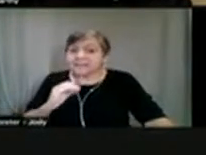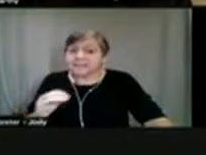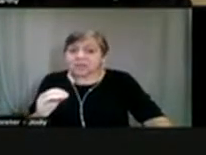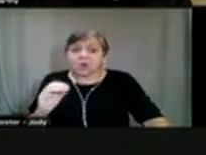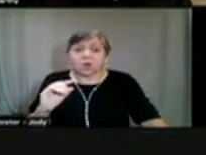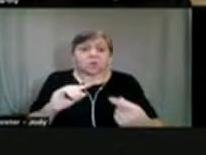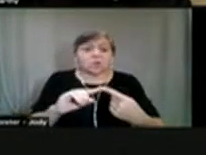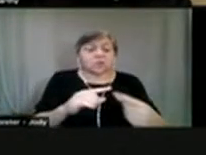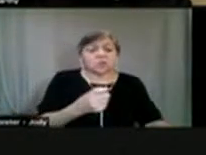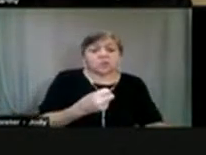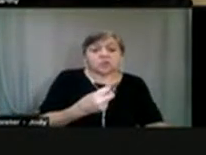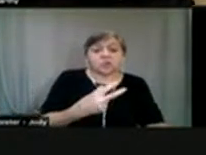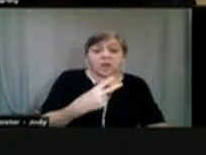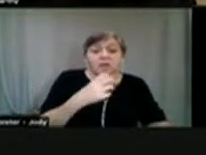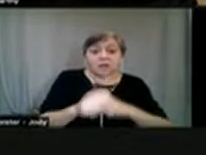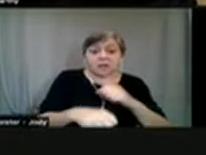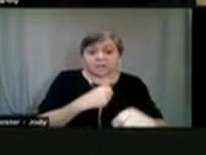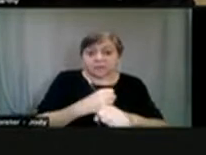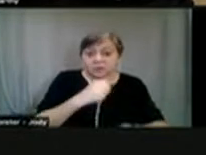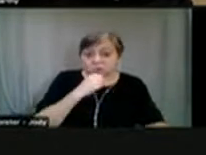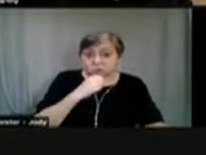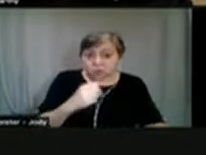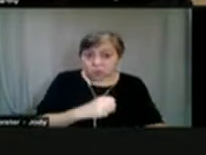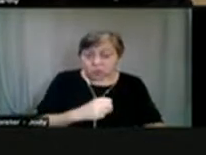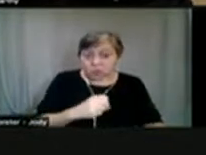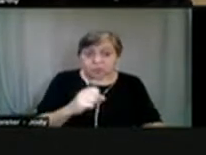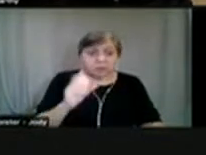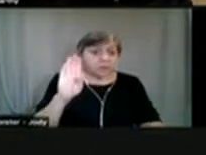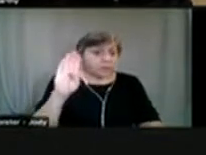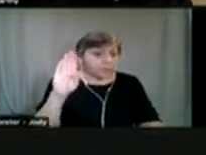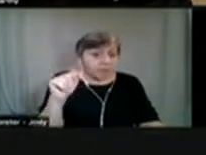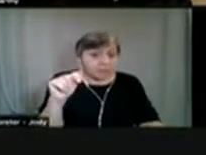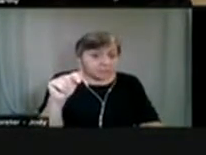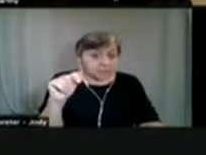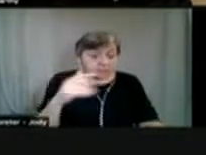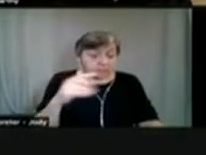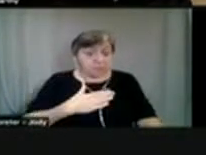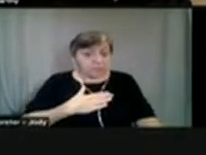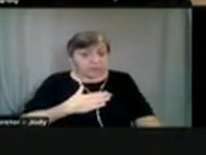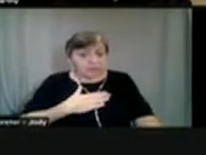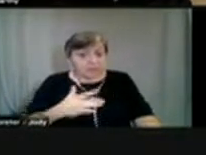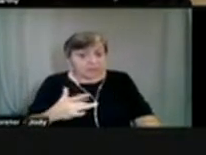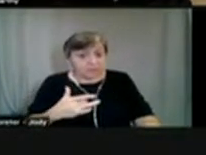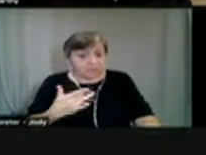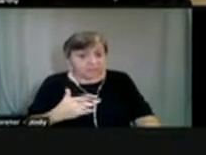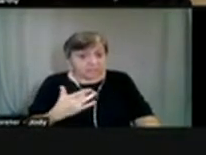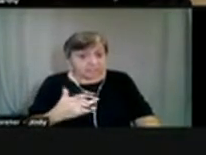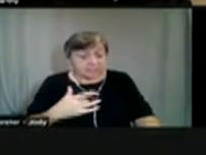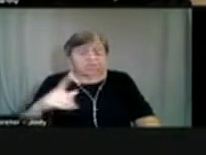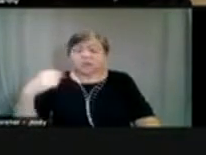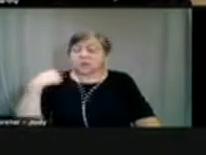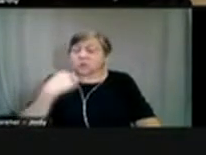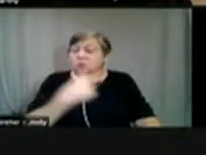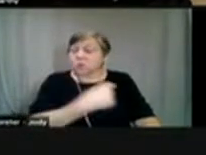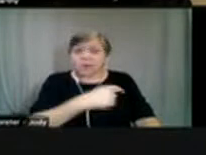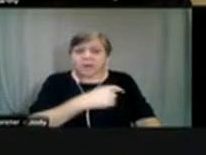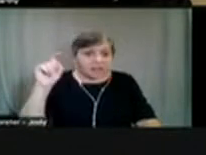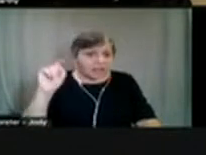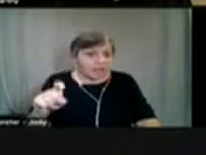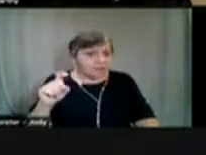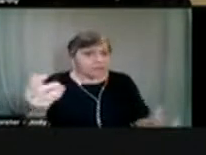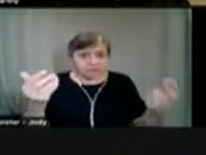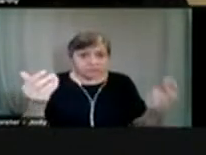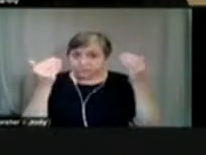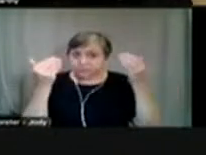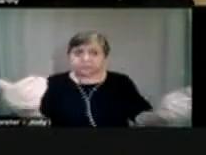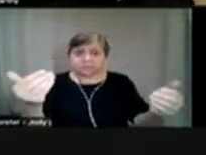think my personal feeling is until that happens, you know, we have to take the precautions because, you know, if